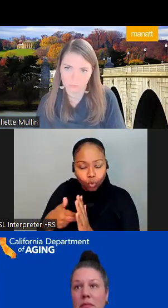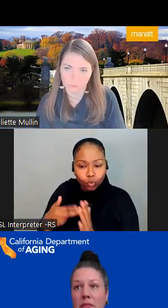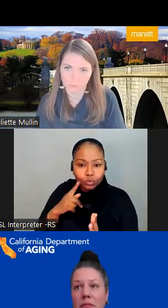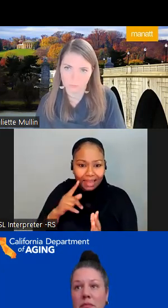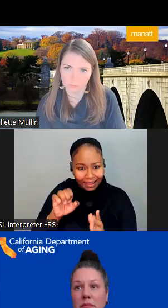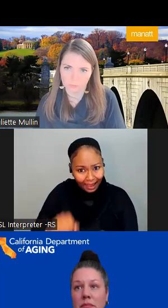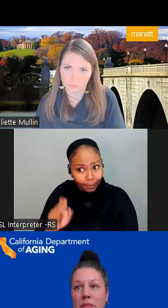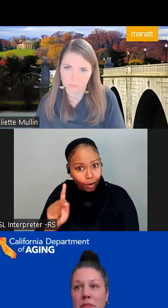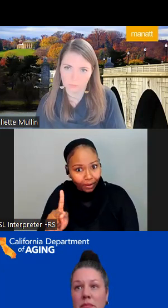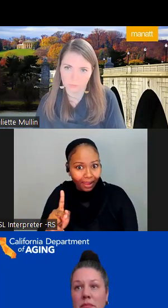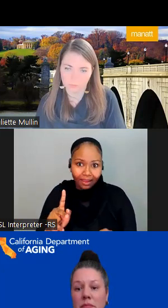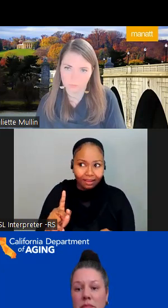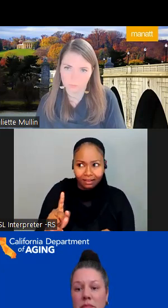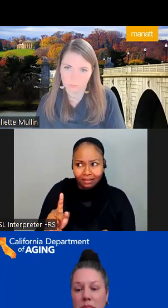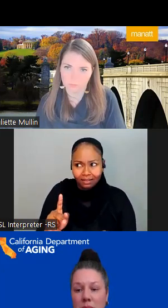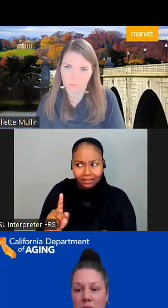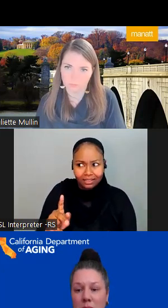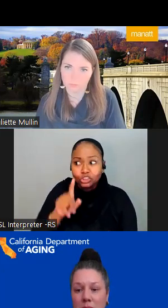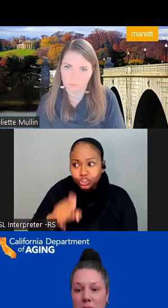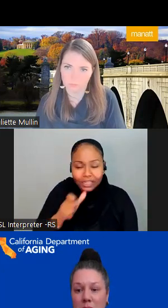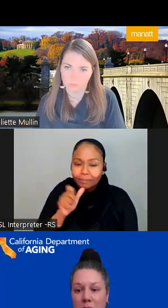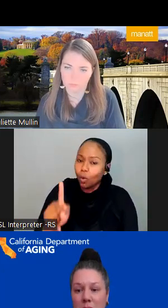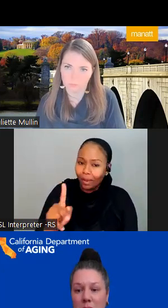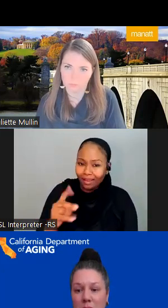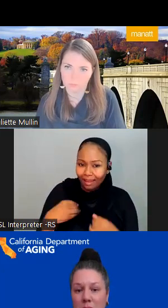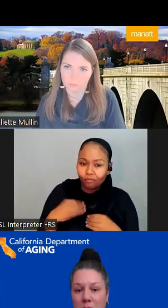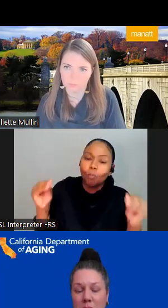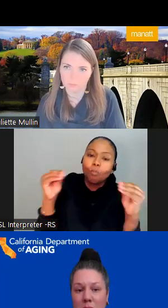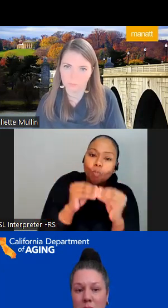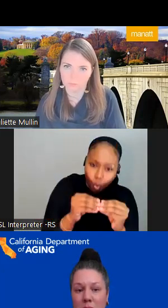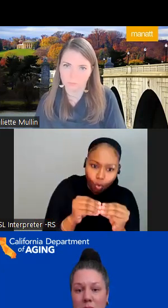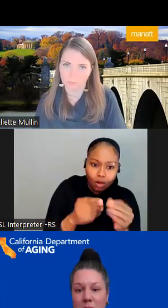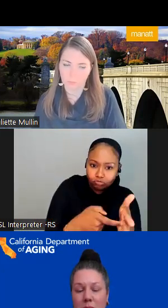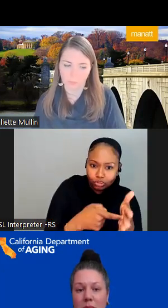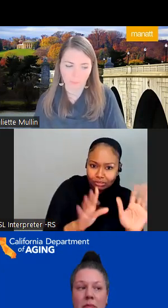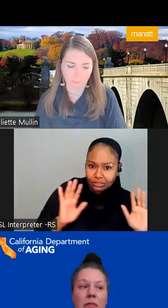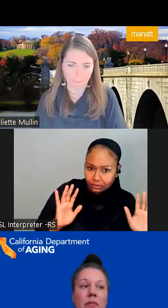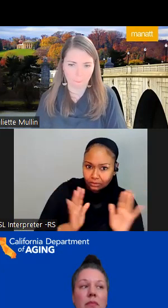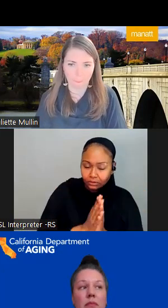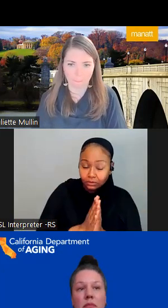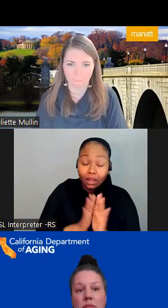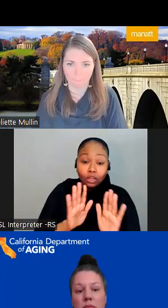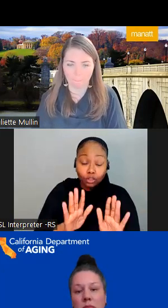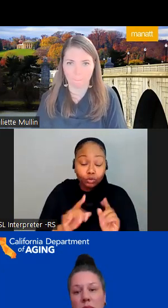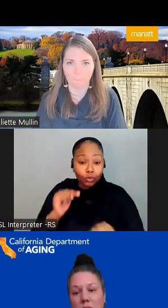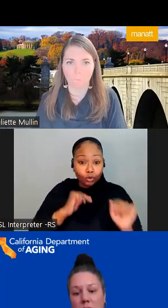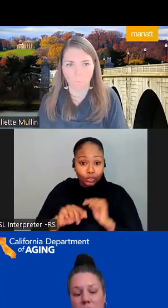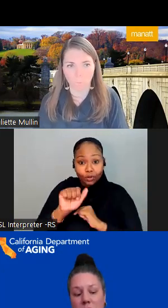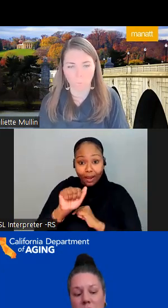more restrictive. The third thing is the original AB